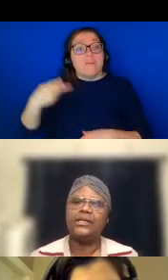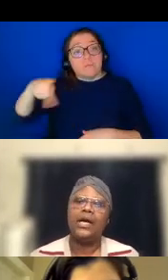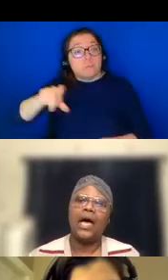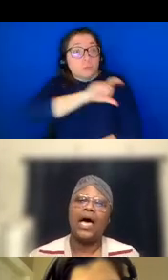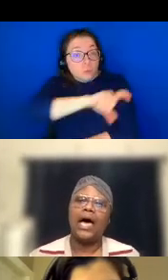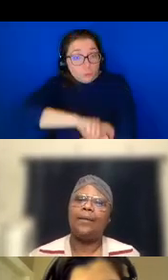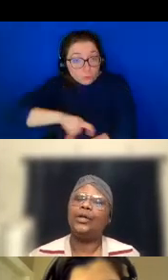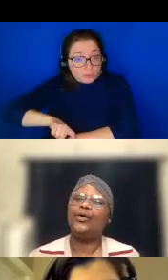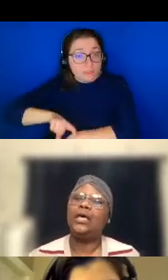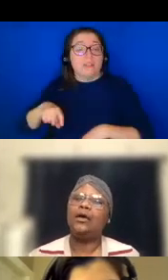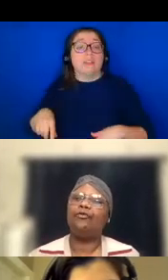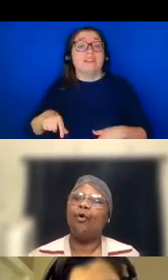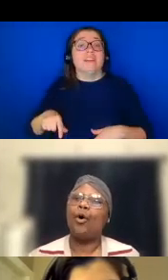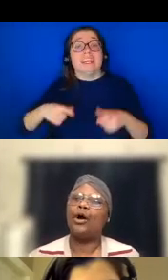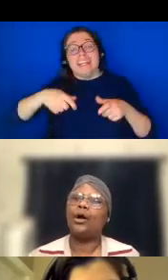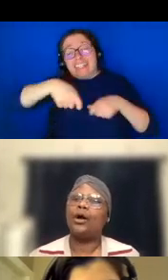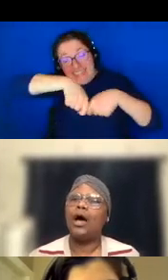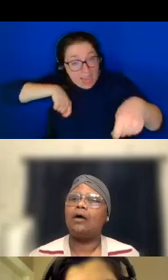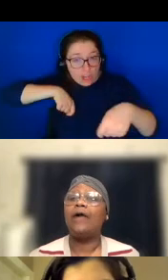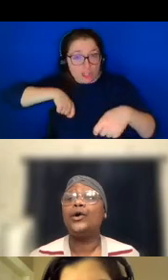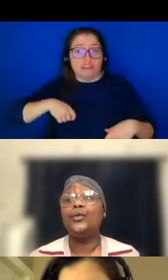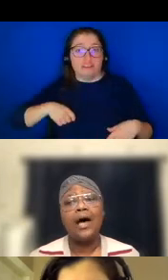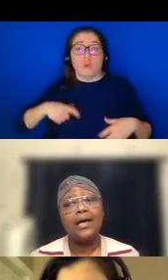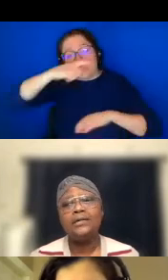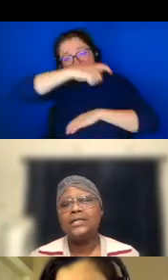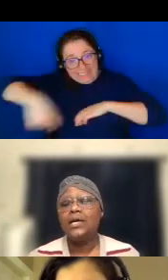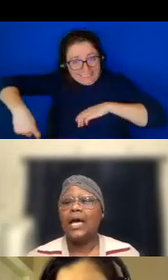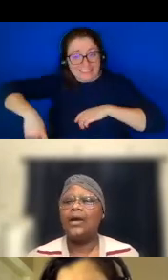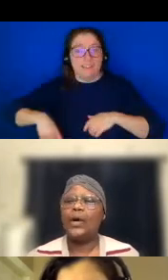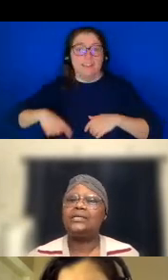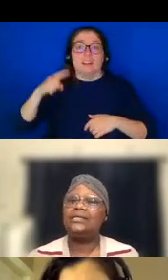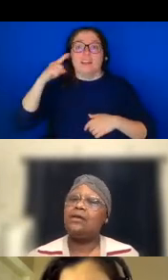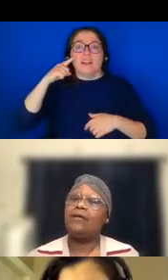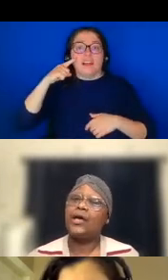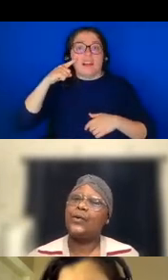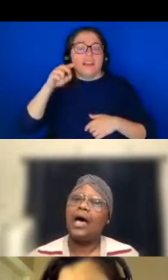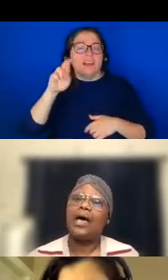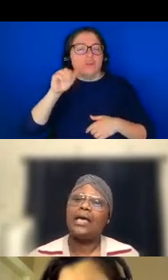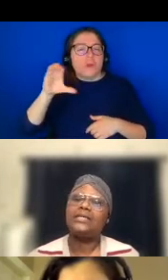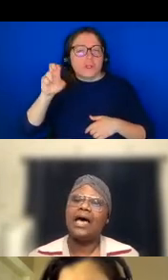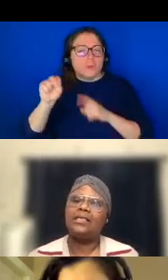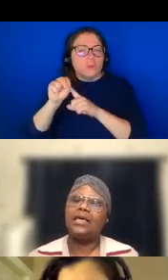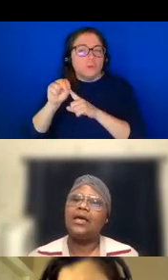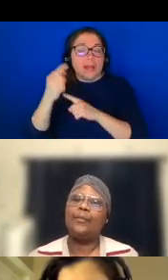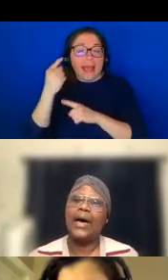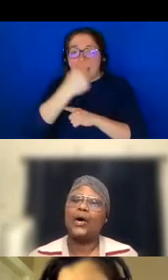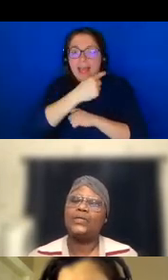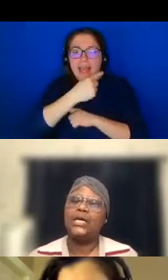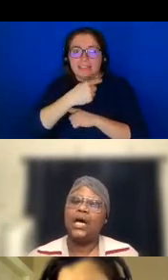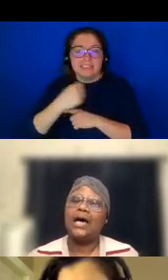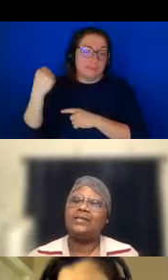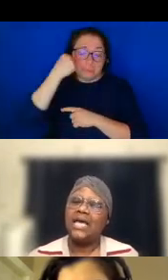lacerations. I'm looking for raccoon eyes. And when I see raccoon eyes, I think